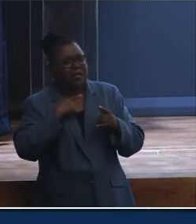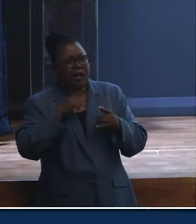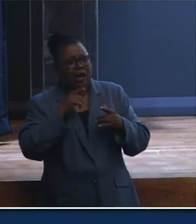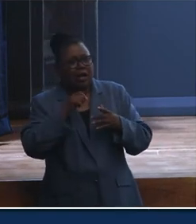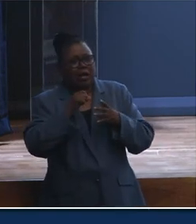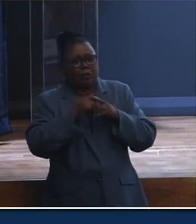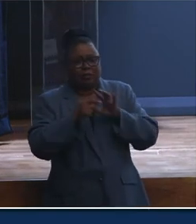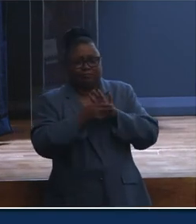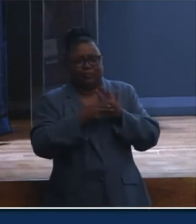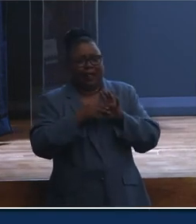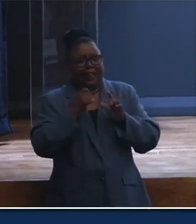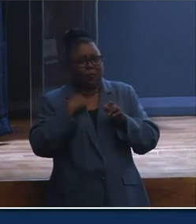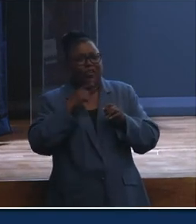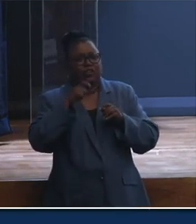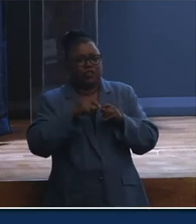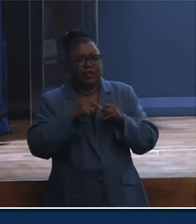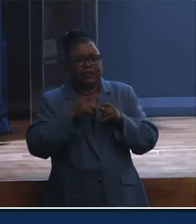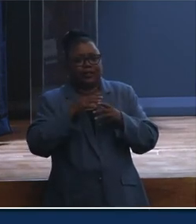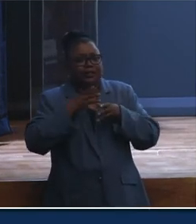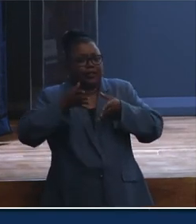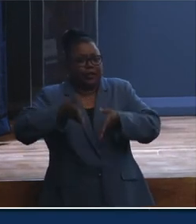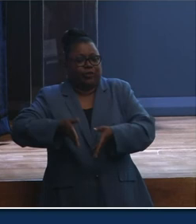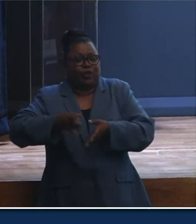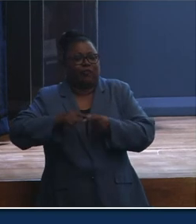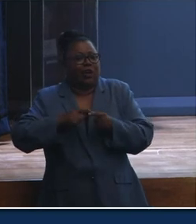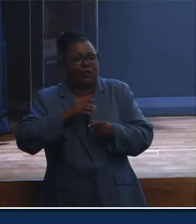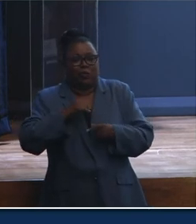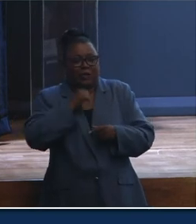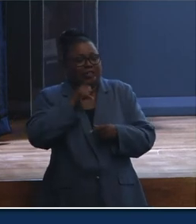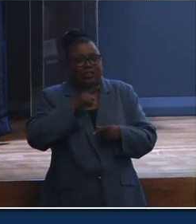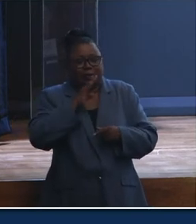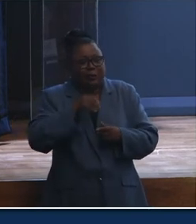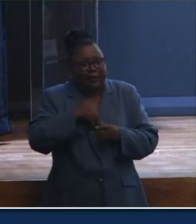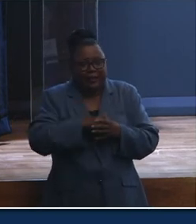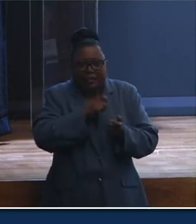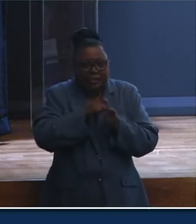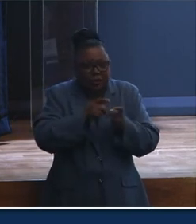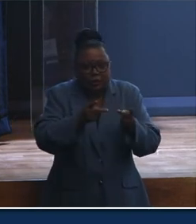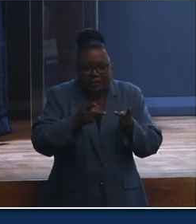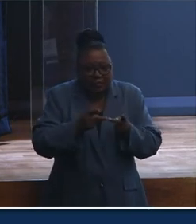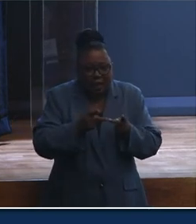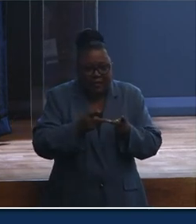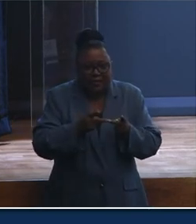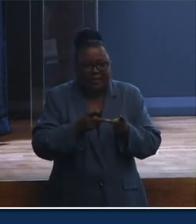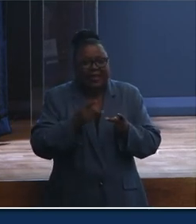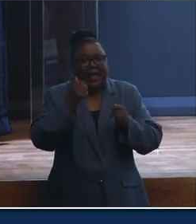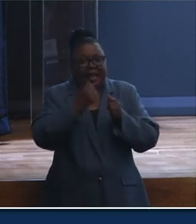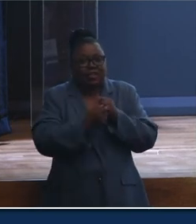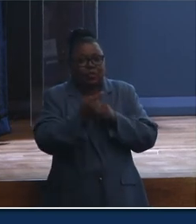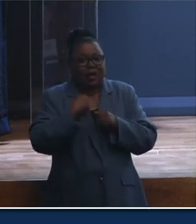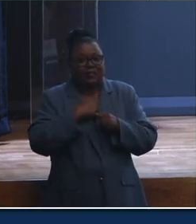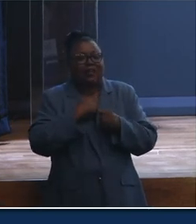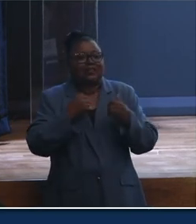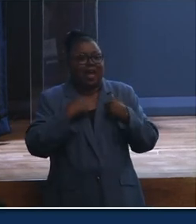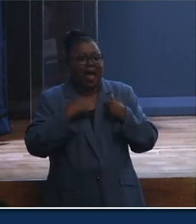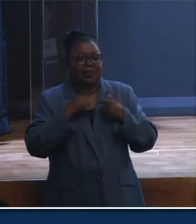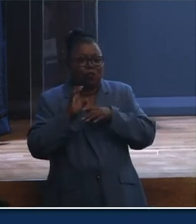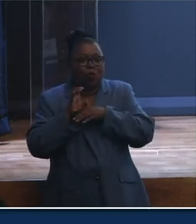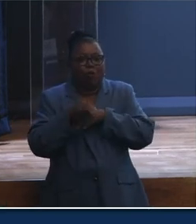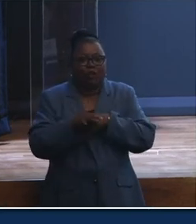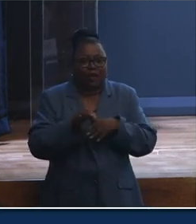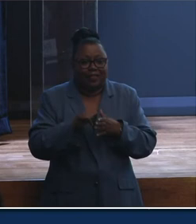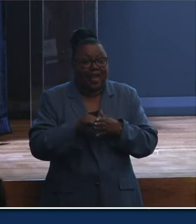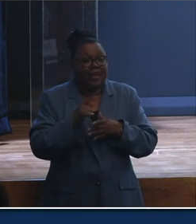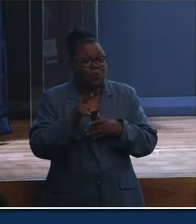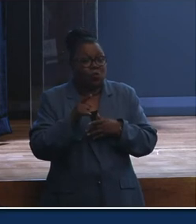socialized to believe that we should deserve less, or that we're not, shouldn't be in certain spaces. And each of us have had to overcome that